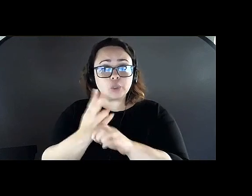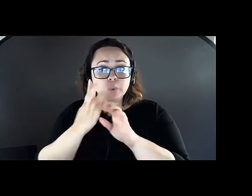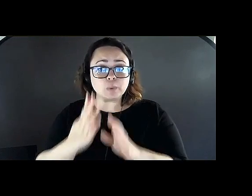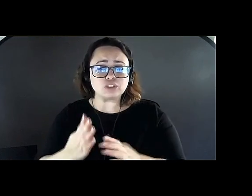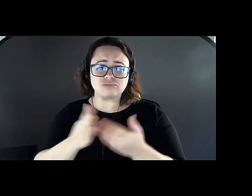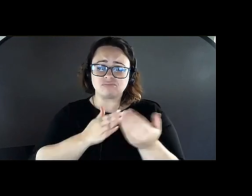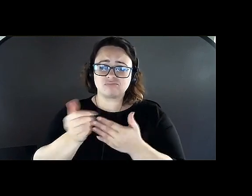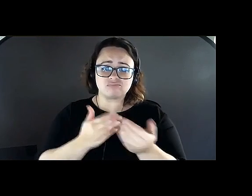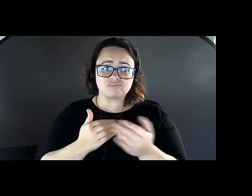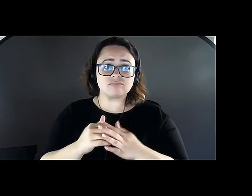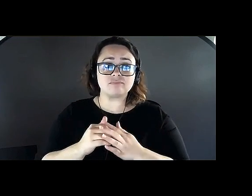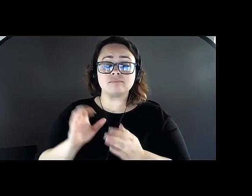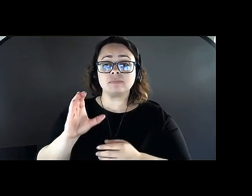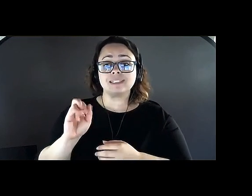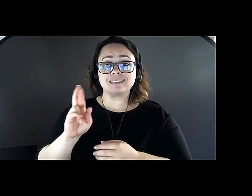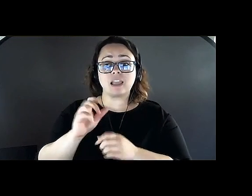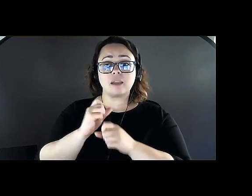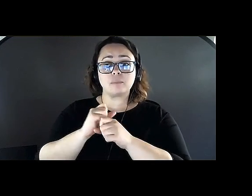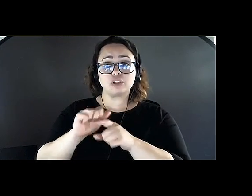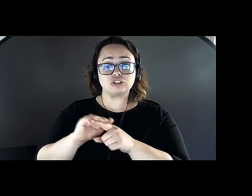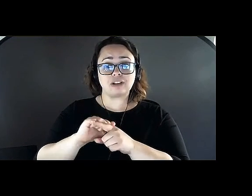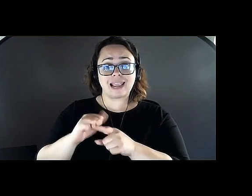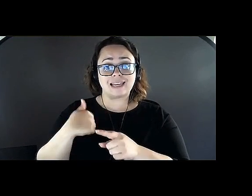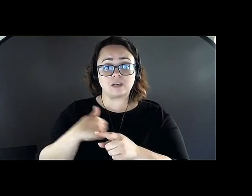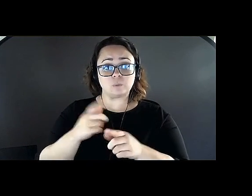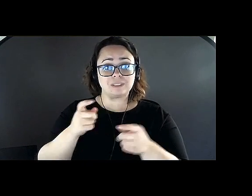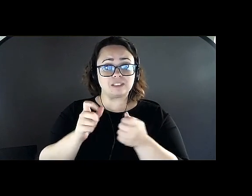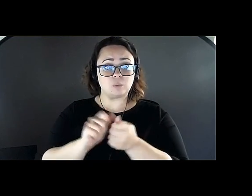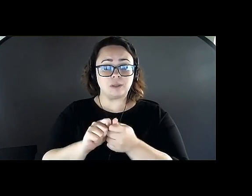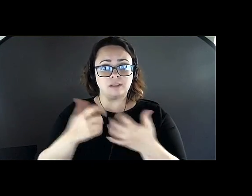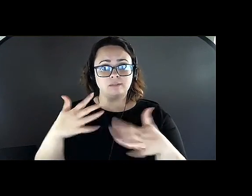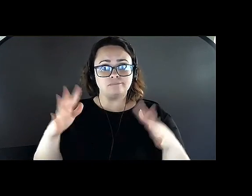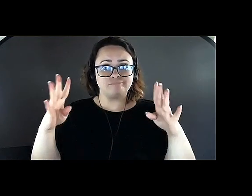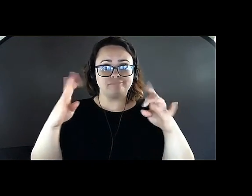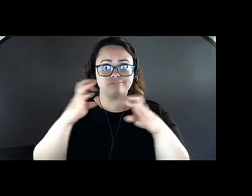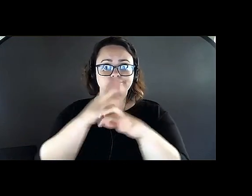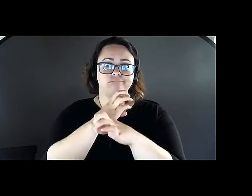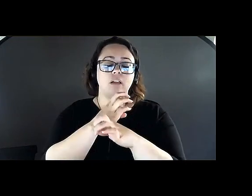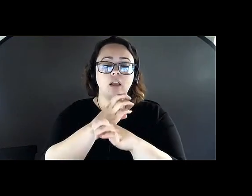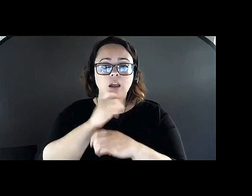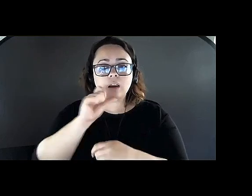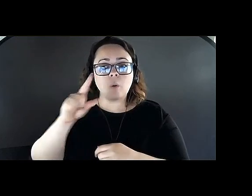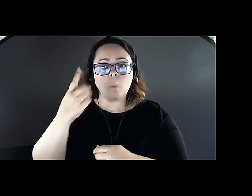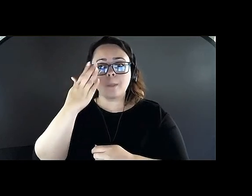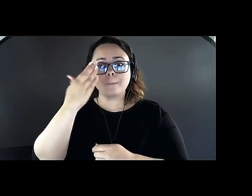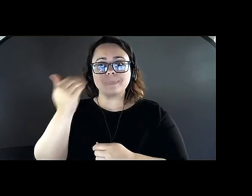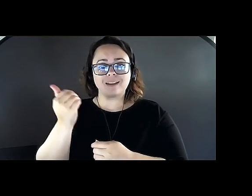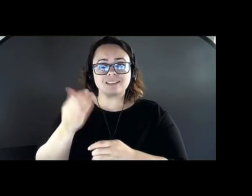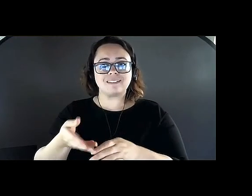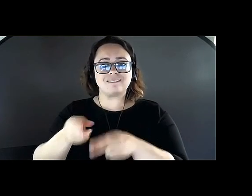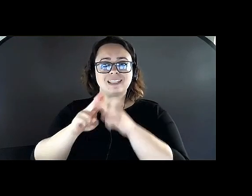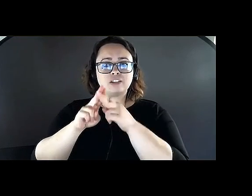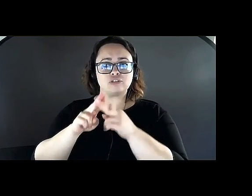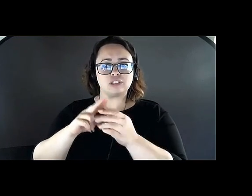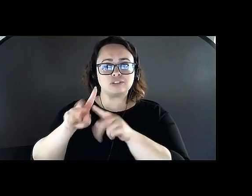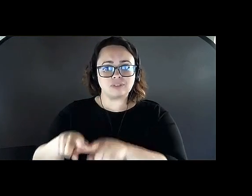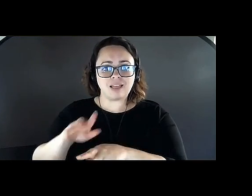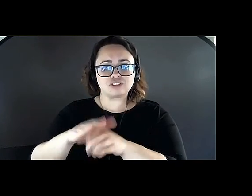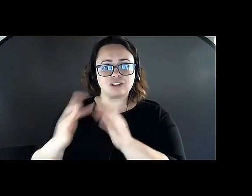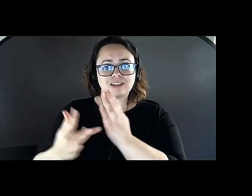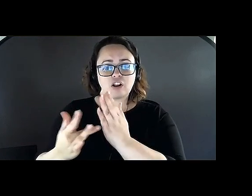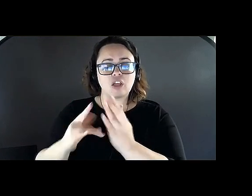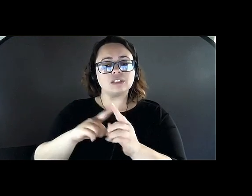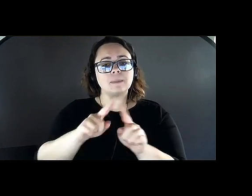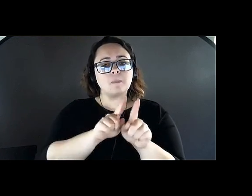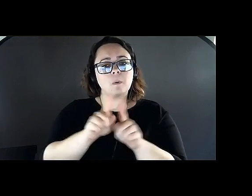users. The cyber terrain we deal with, which is extremely complex, not only because of the increased reliance on technology,